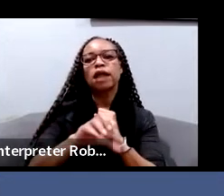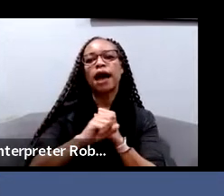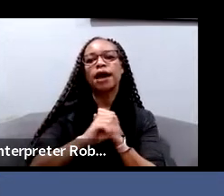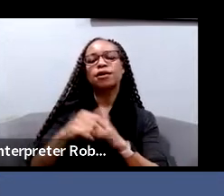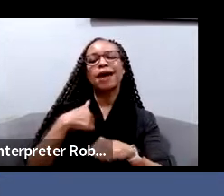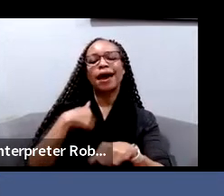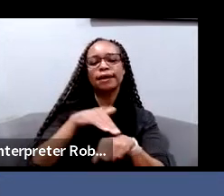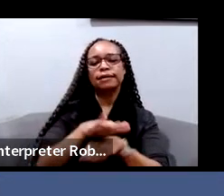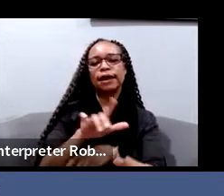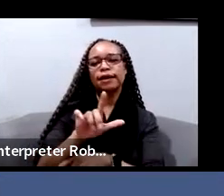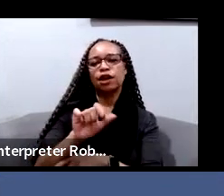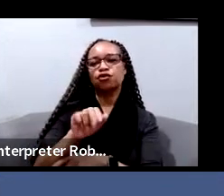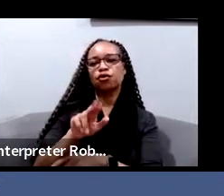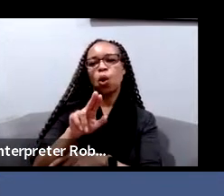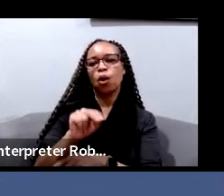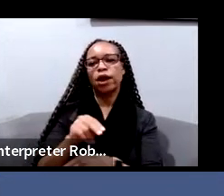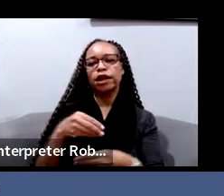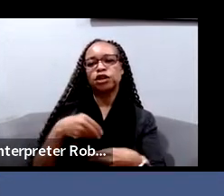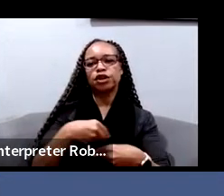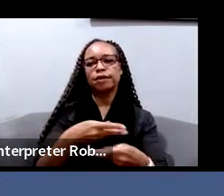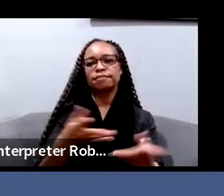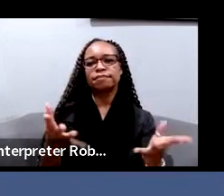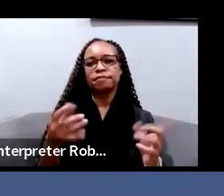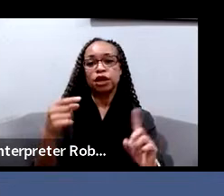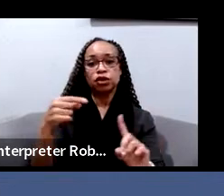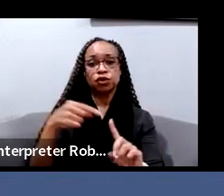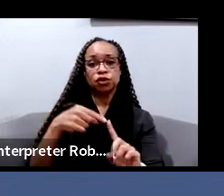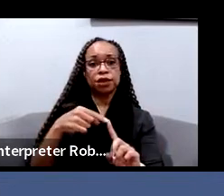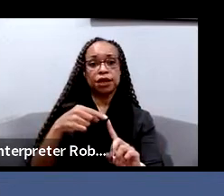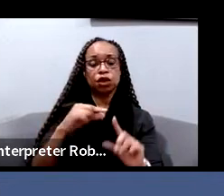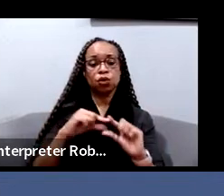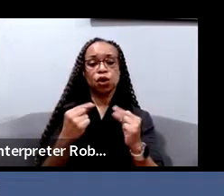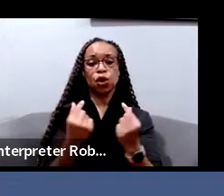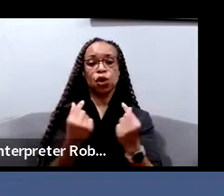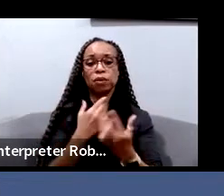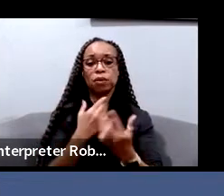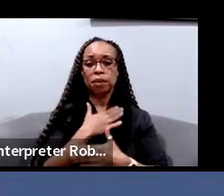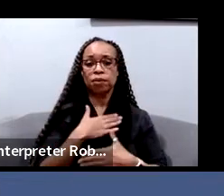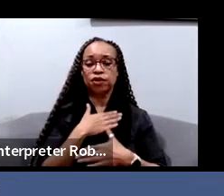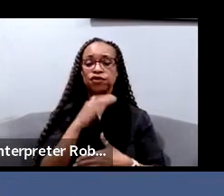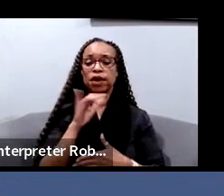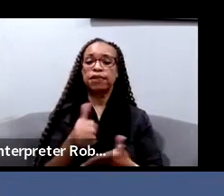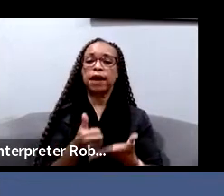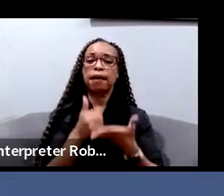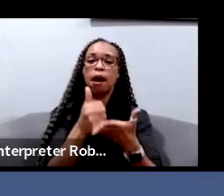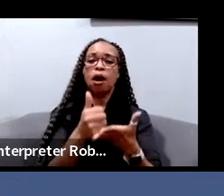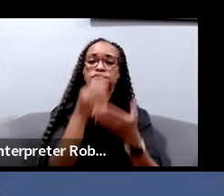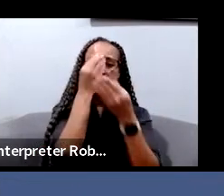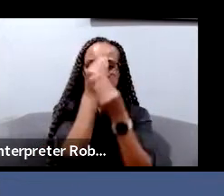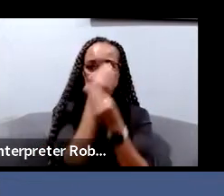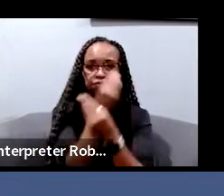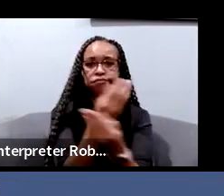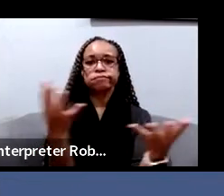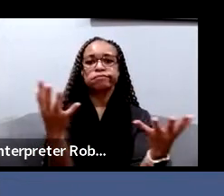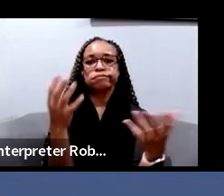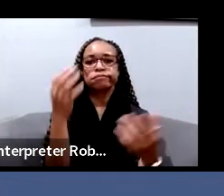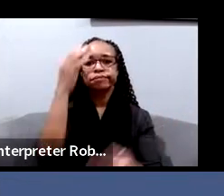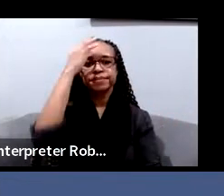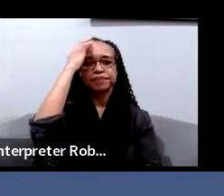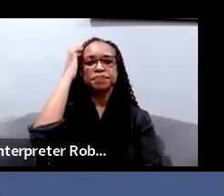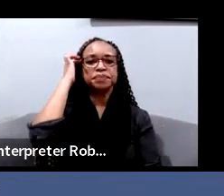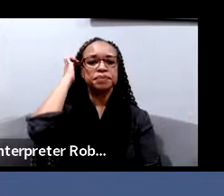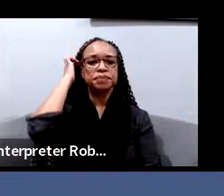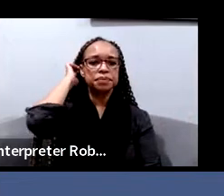to Lauren and she could distribute it to this group. We would certainly appreciate the help getting the word out this month. Yeah, that would be excellent.